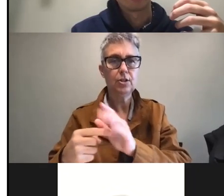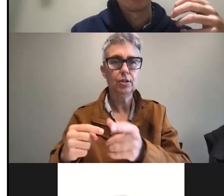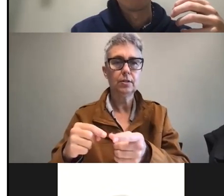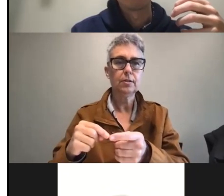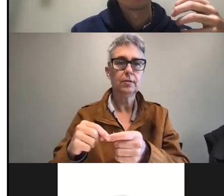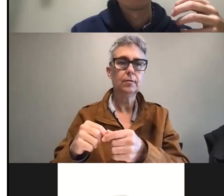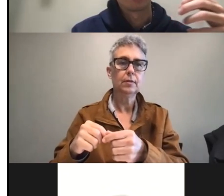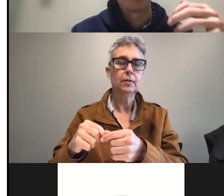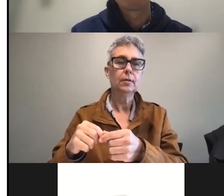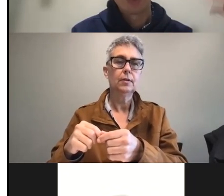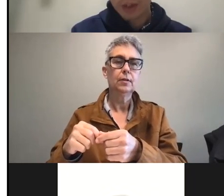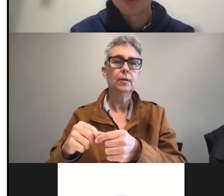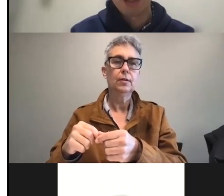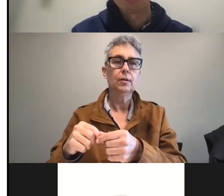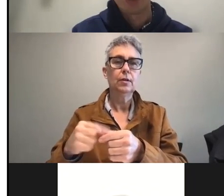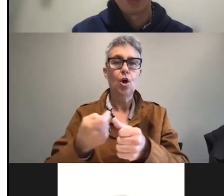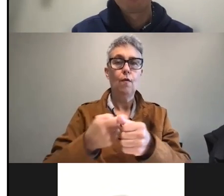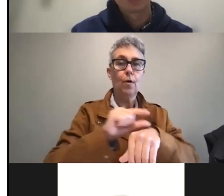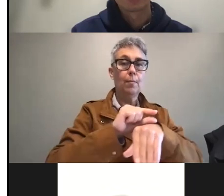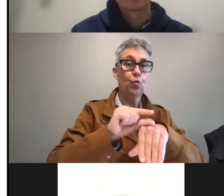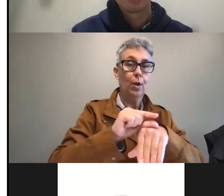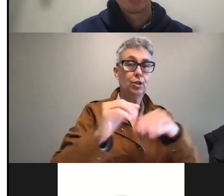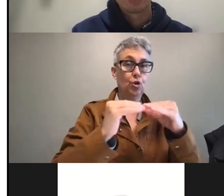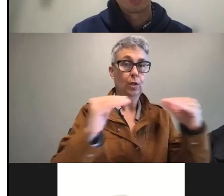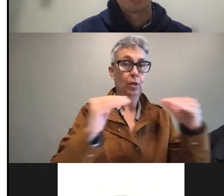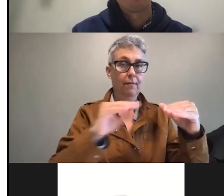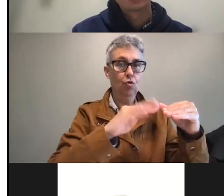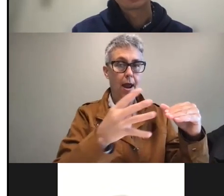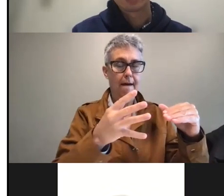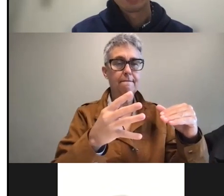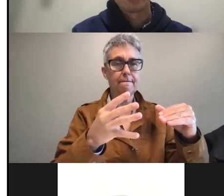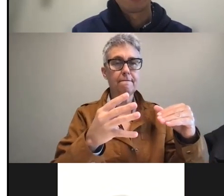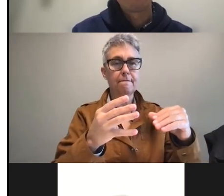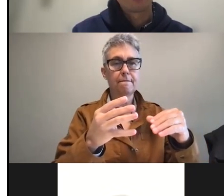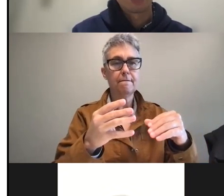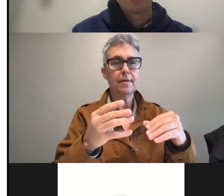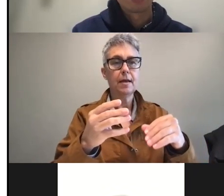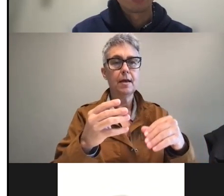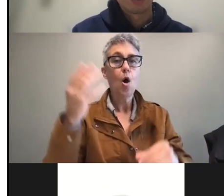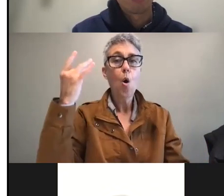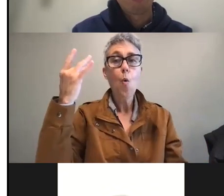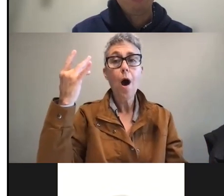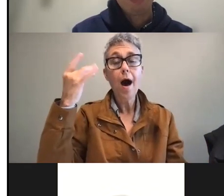this sort of residue level graph, because basically if